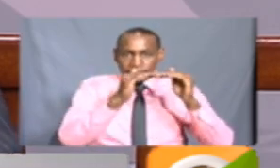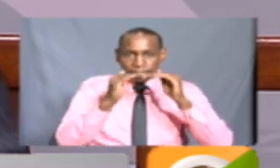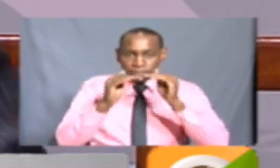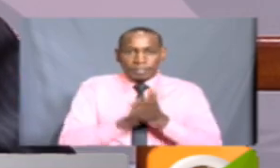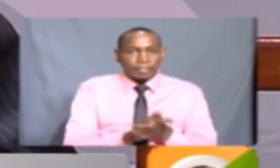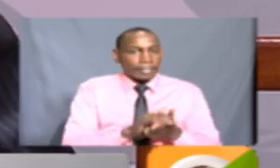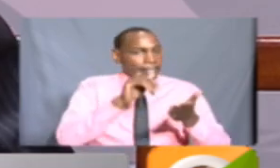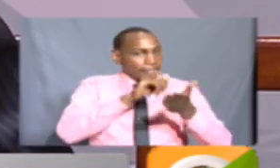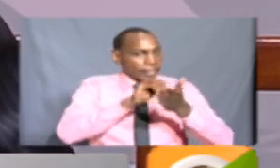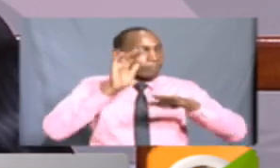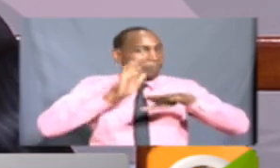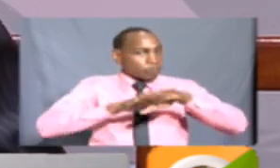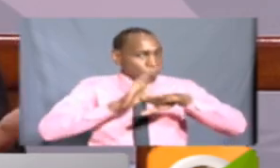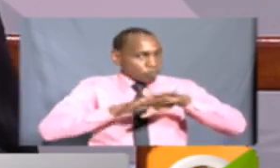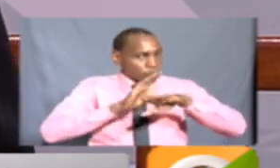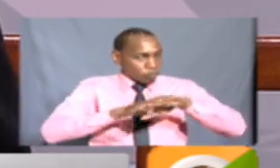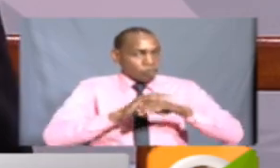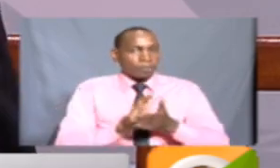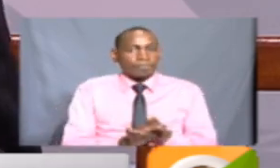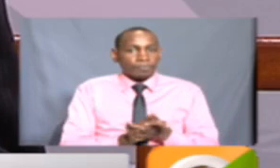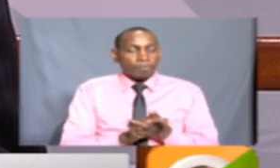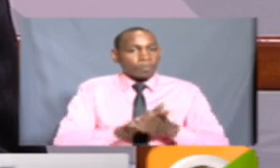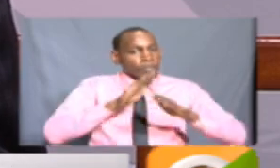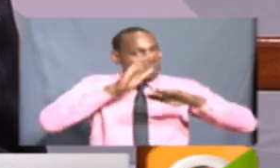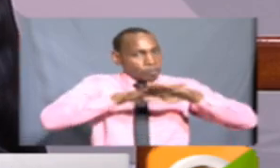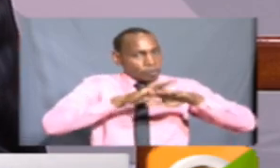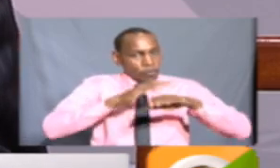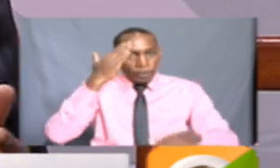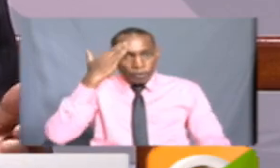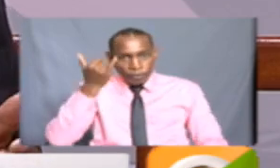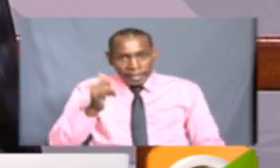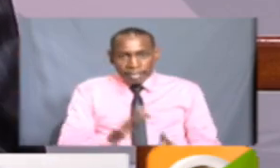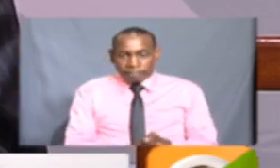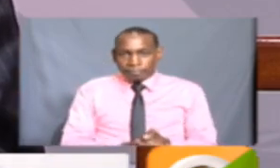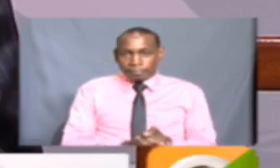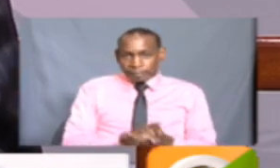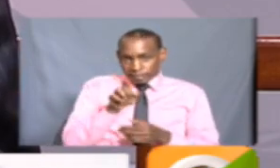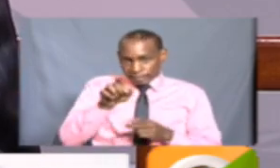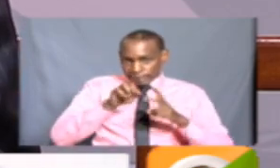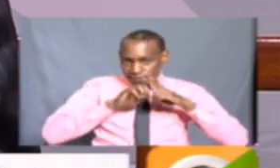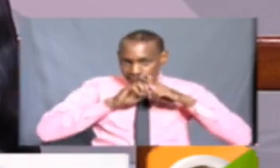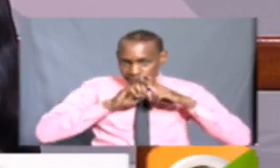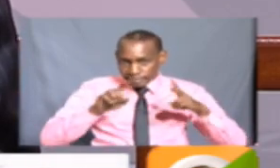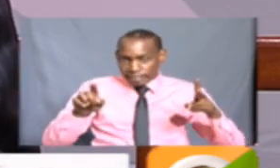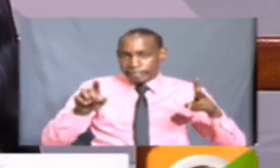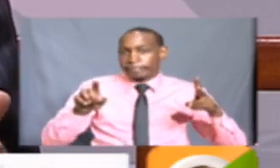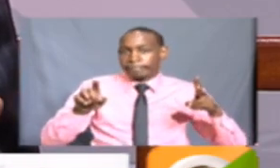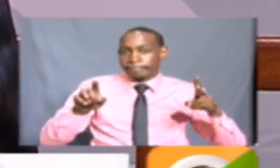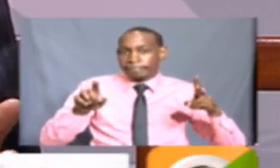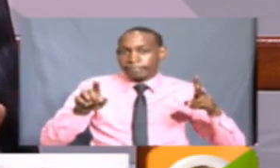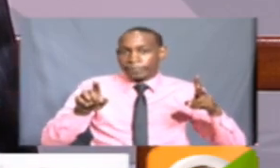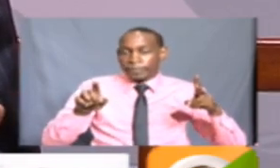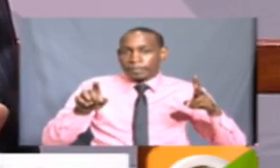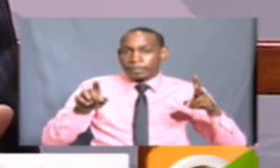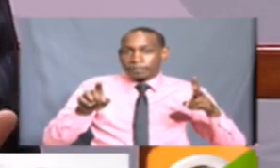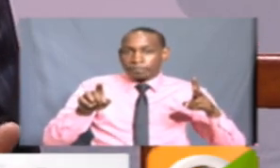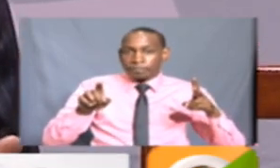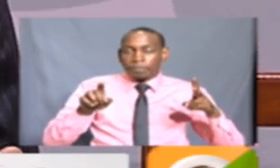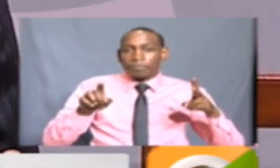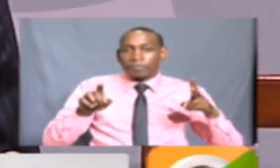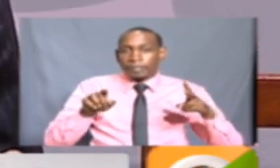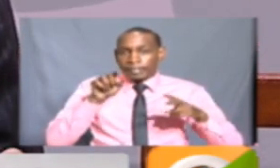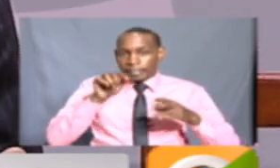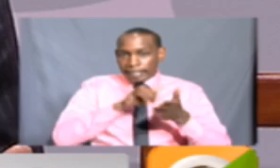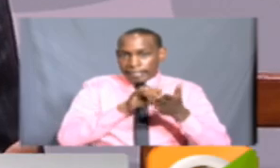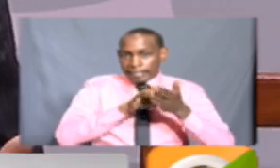Mm. And that is a good thing. It is a good thing. Yeah. Because it is the beginning, if you may, at the risk of sounding